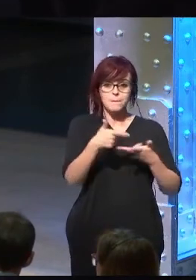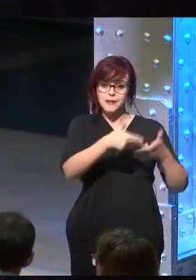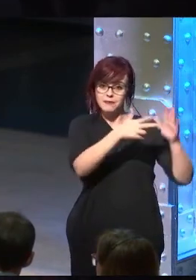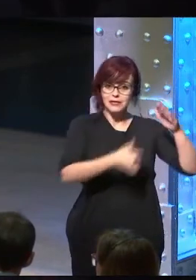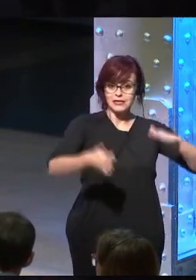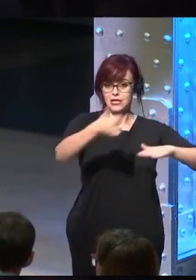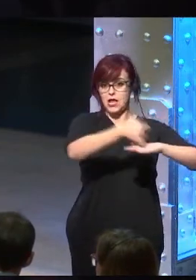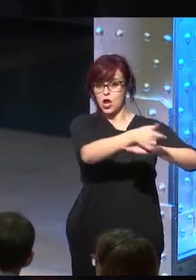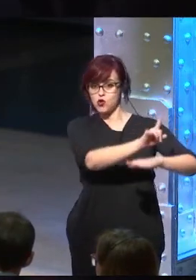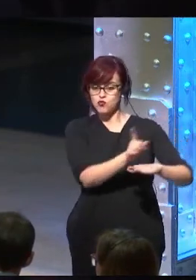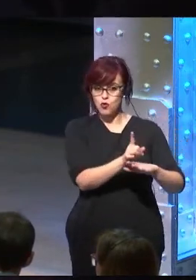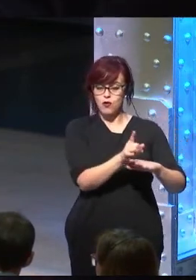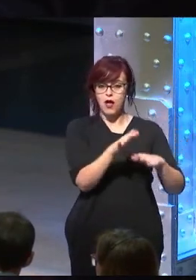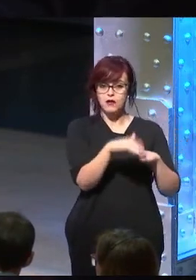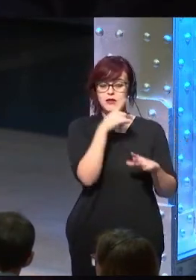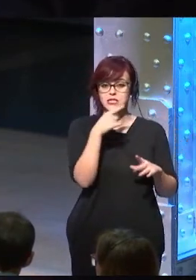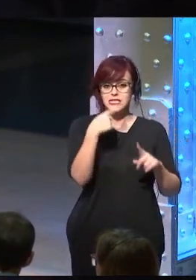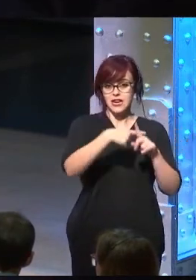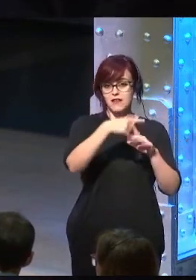classicist, and also